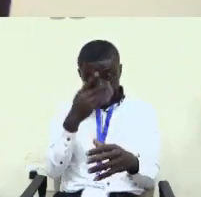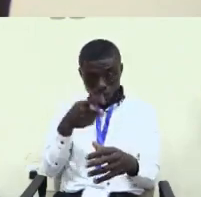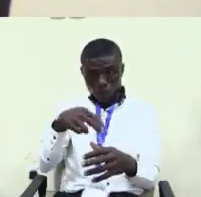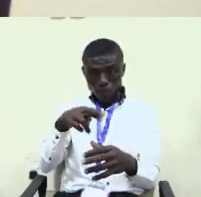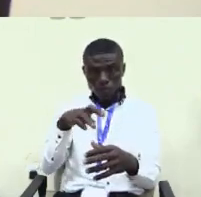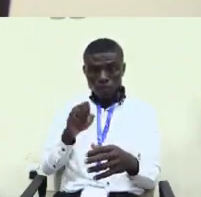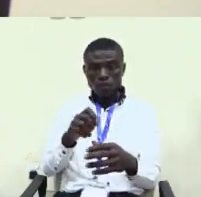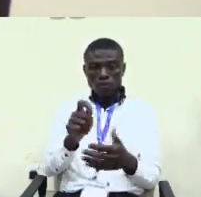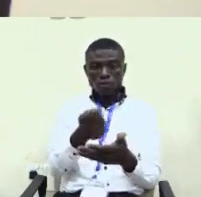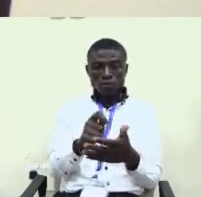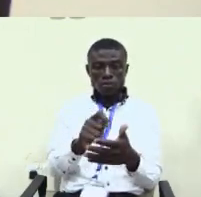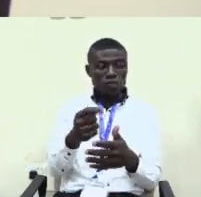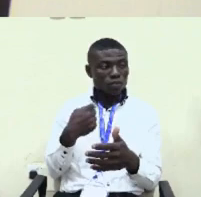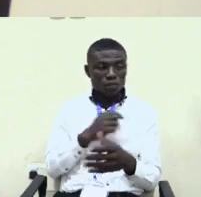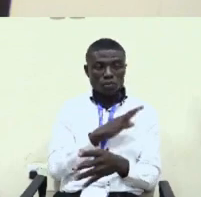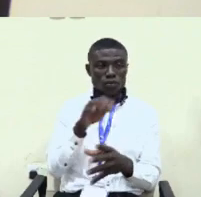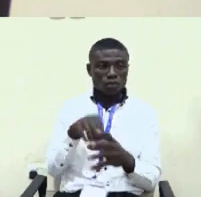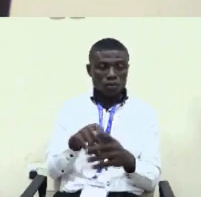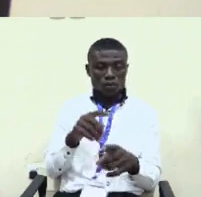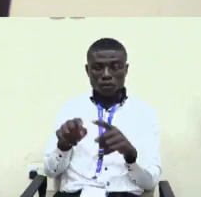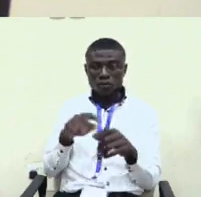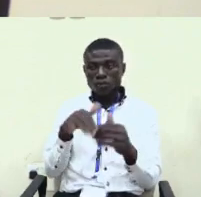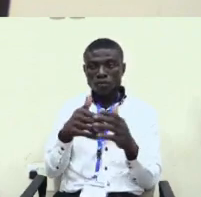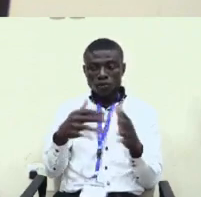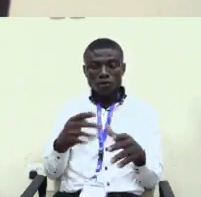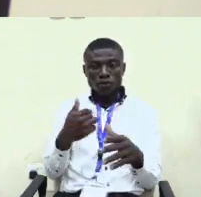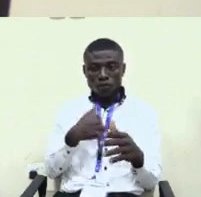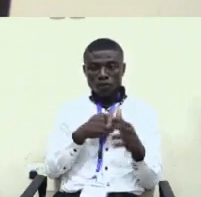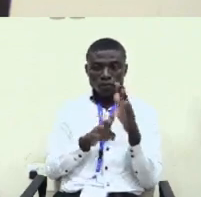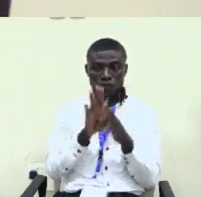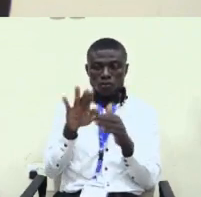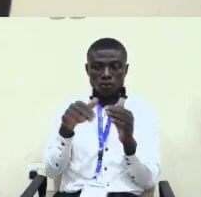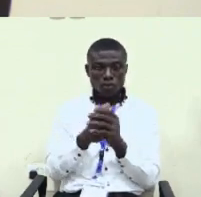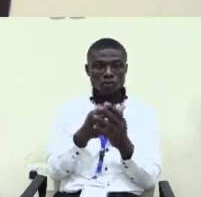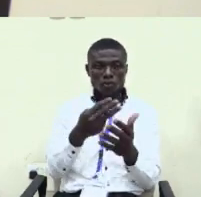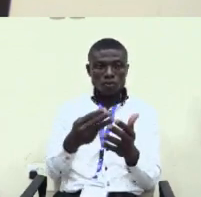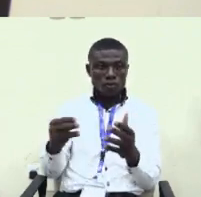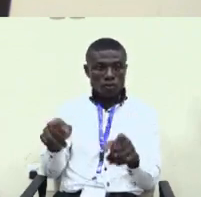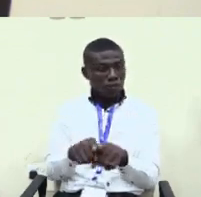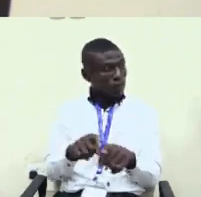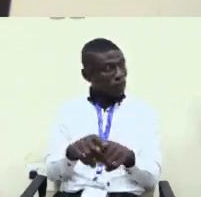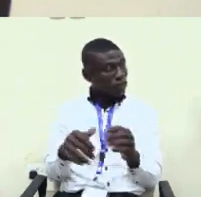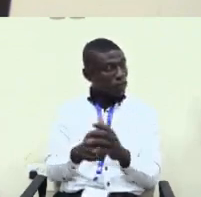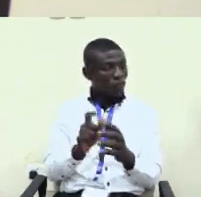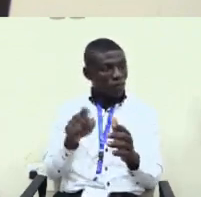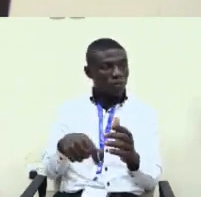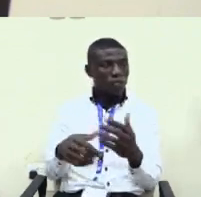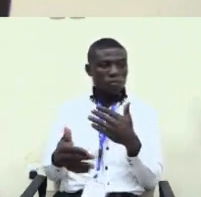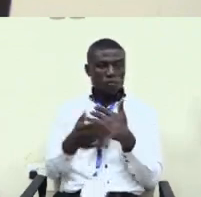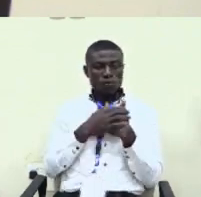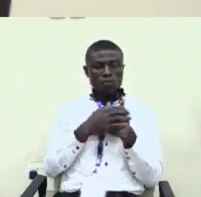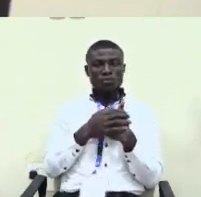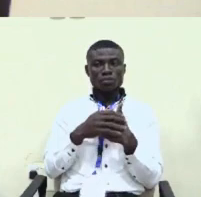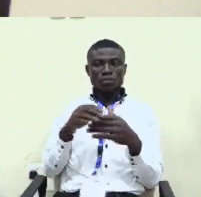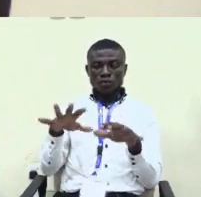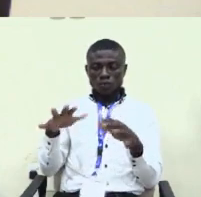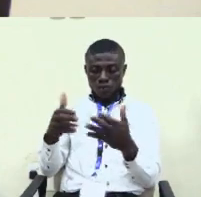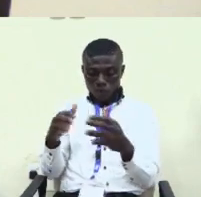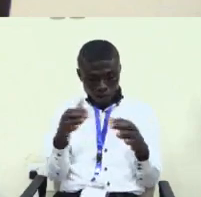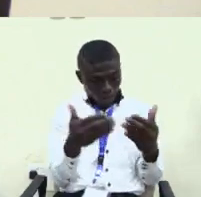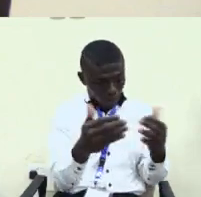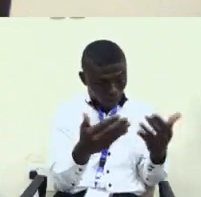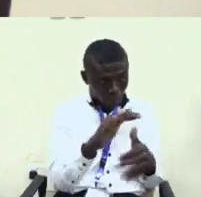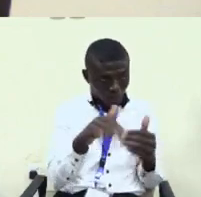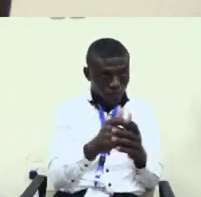pre-testing, although we involved all, by the end of the day, in developing the materials and then posters, you have to go back to the communities